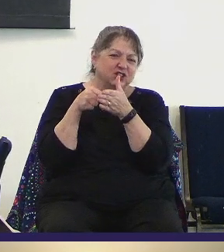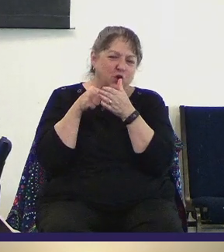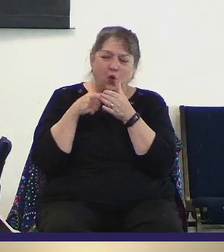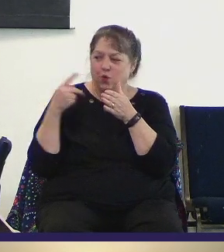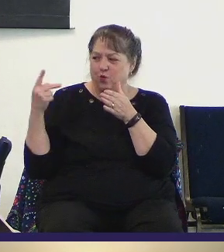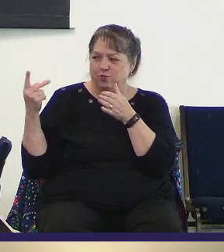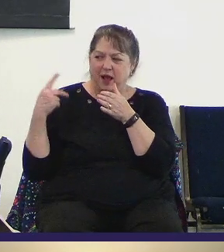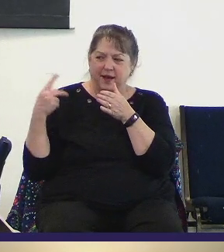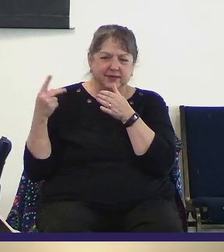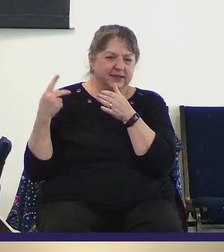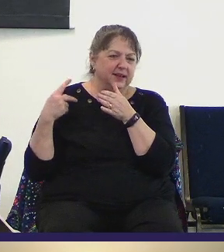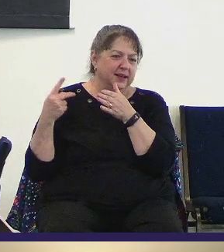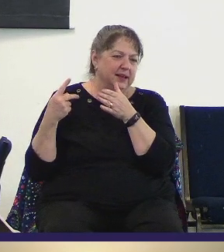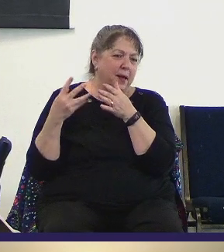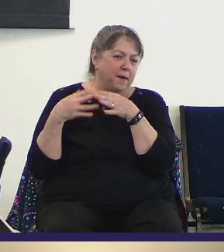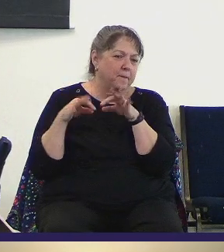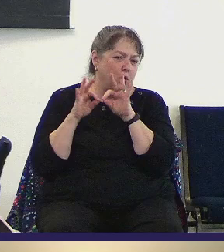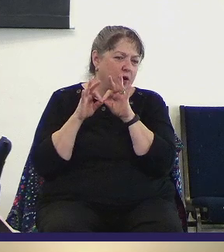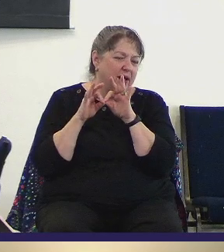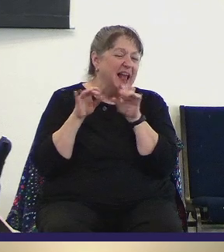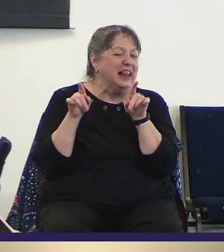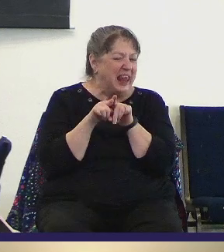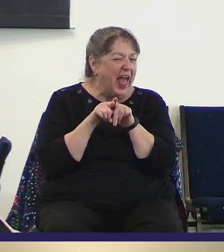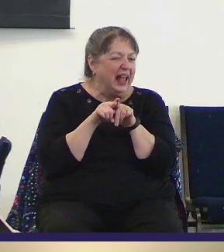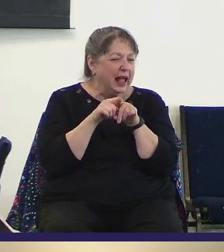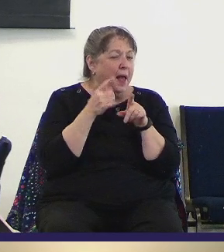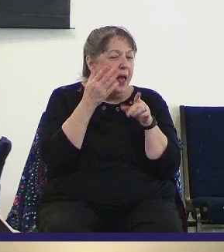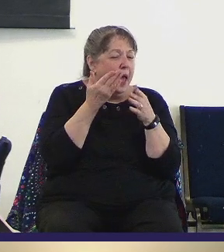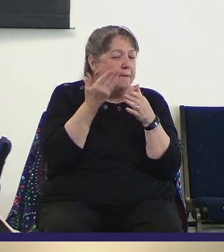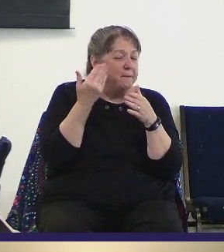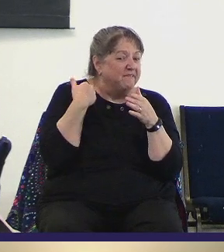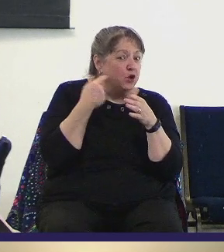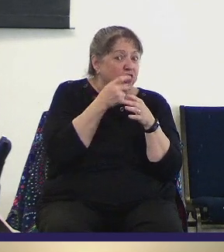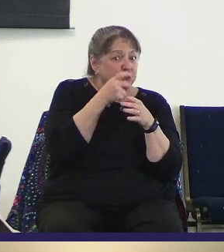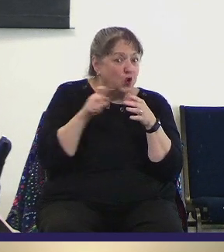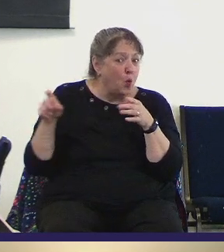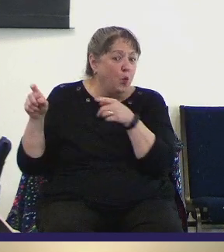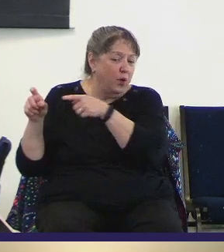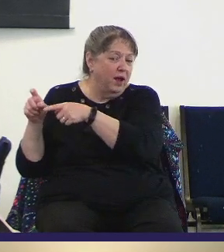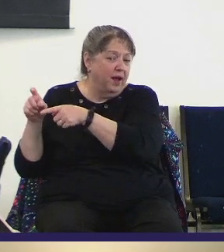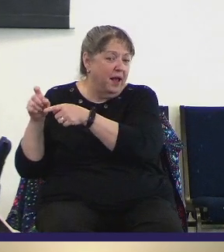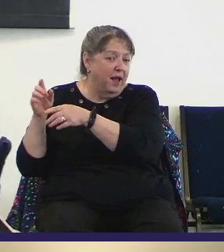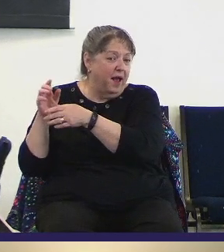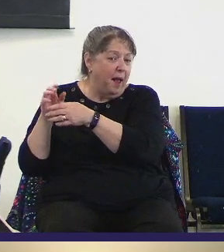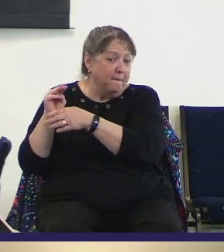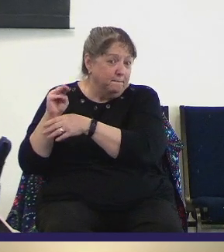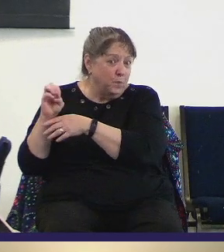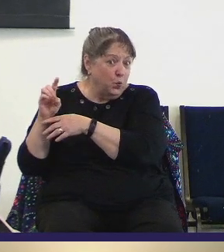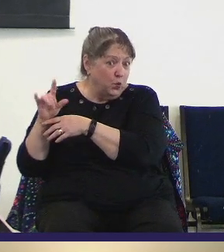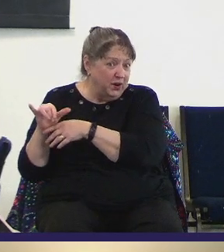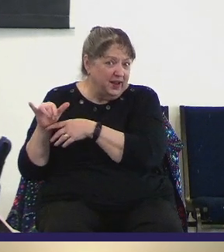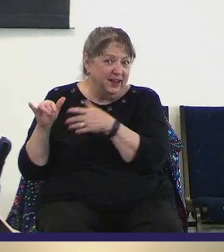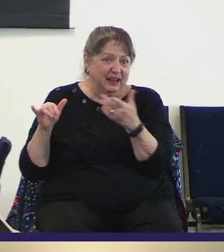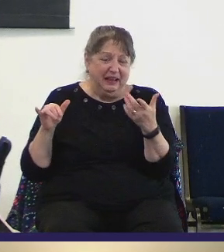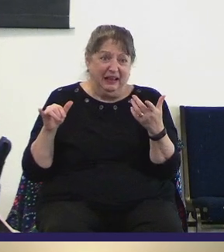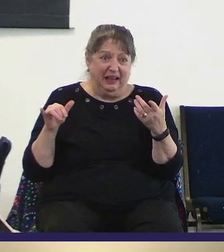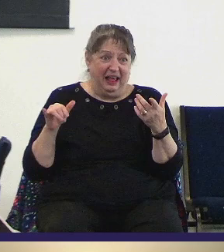way he confirmed for me to go to Moody 4 years ago. If I'm being completely honest with all of you here, this